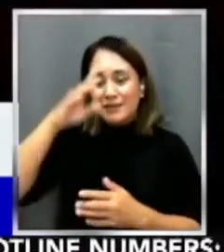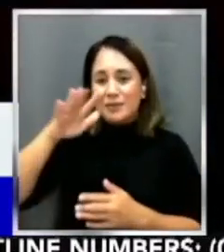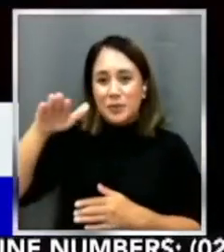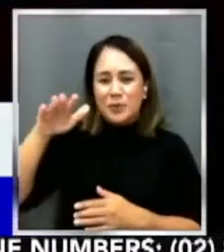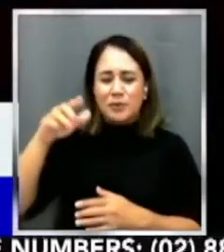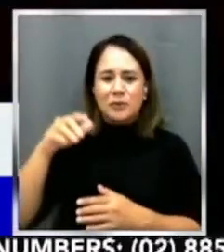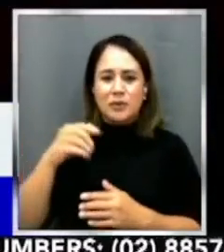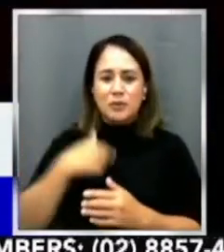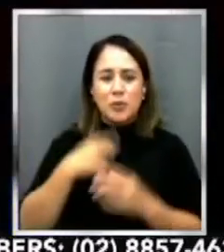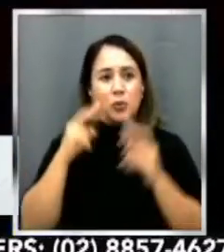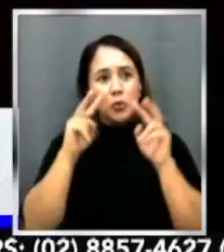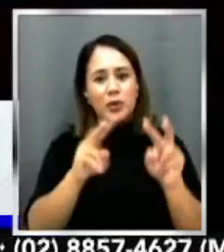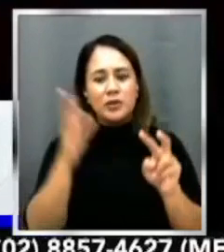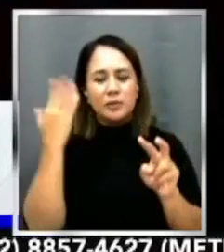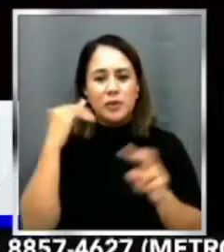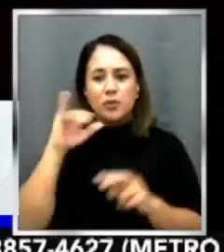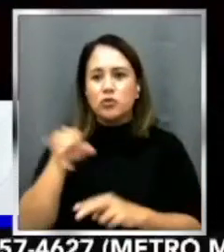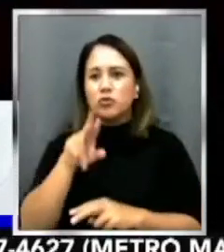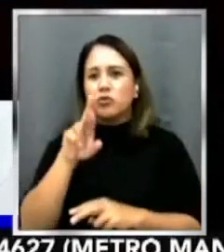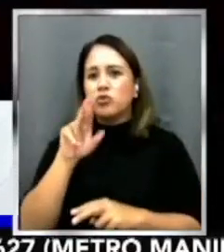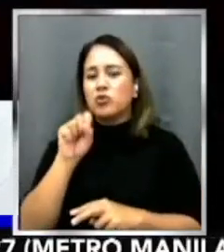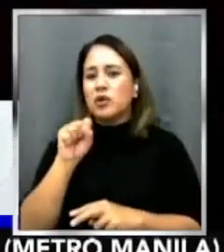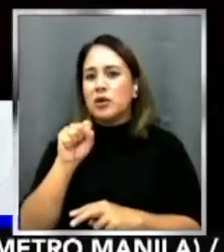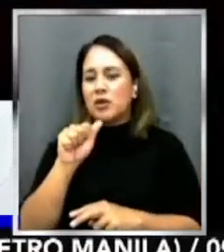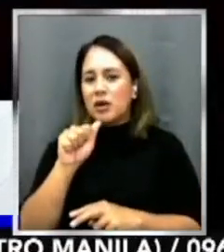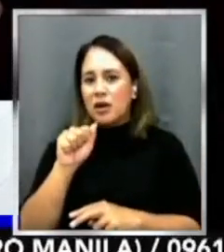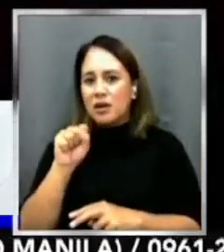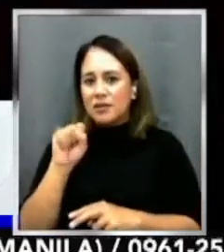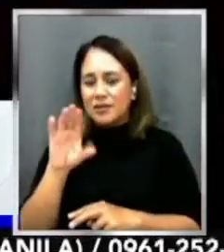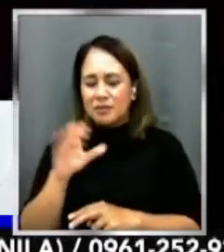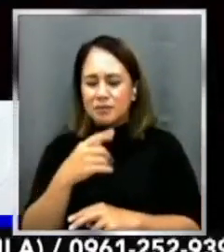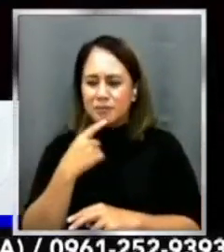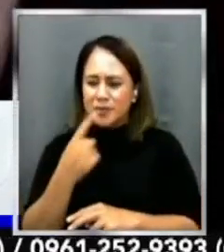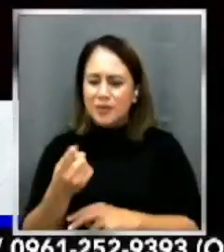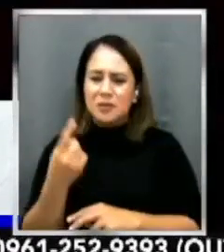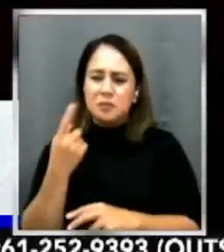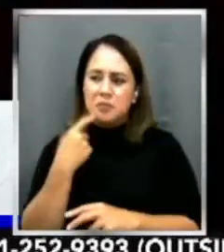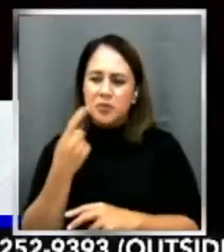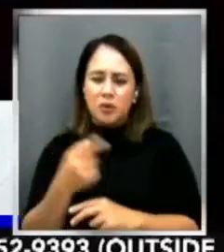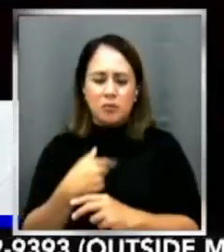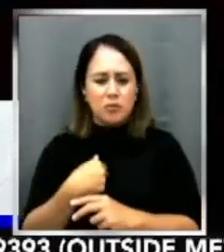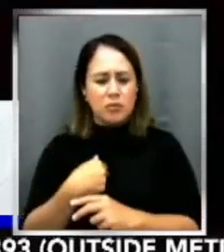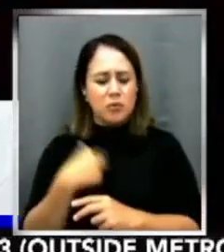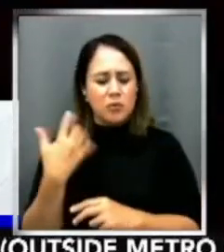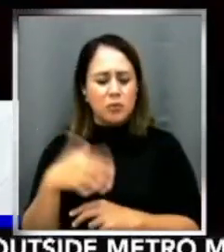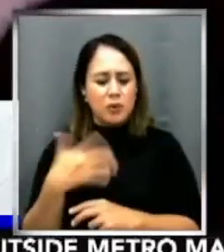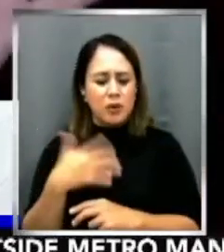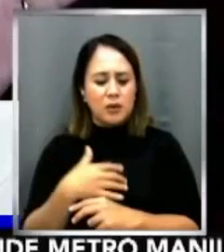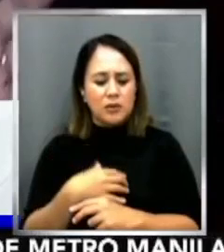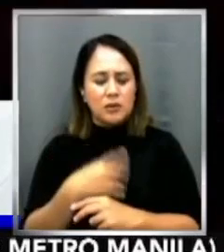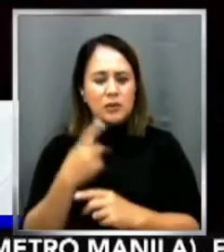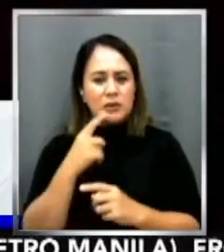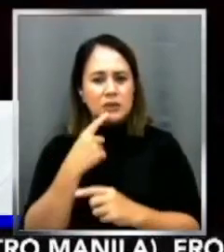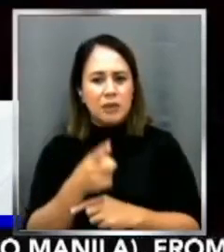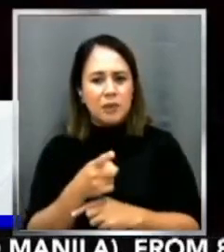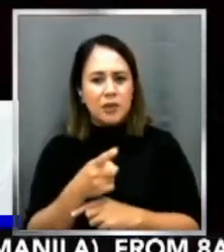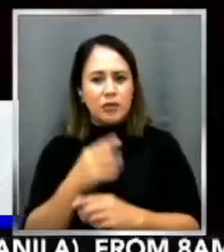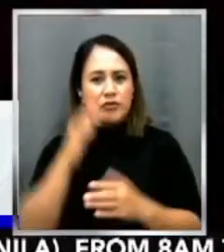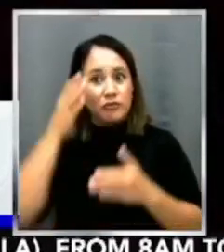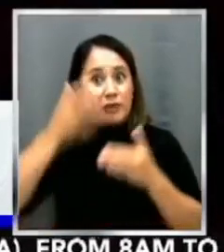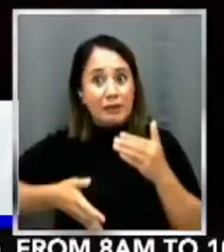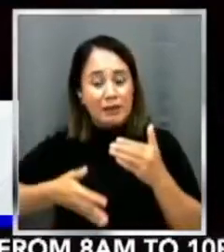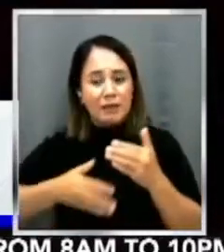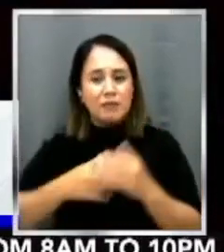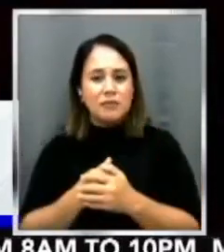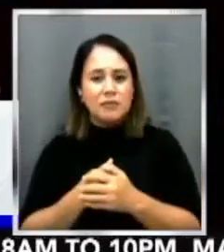ng Jurassic Park. So sabi ko, parang umabot na doon sa sinasabi nilang finale na. So